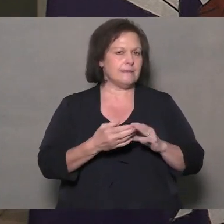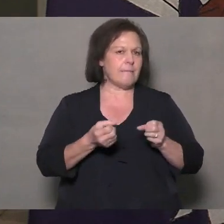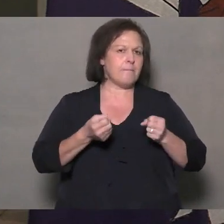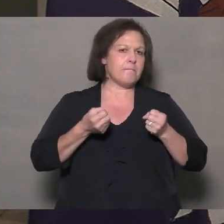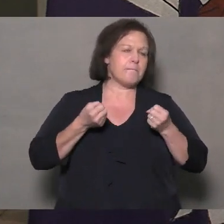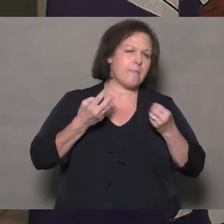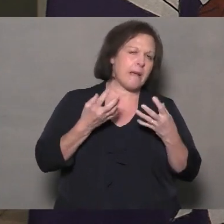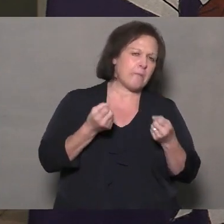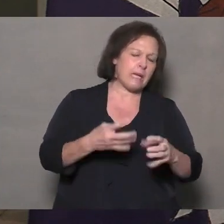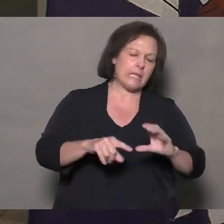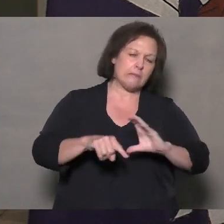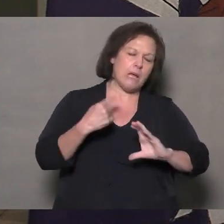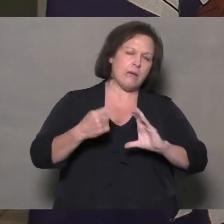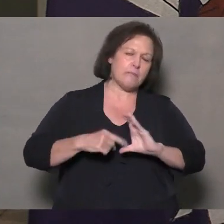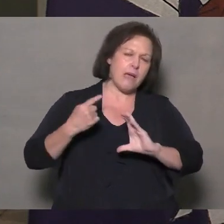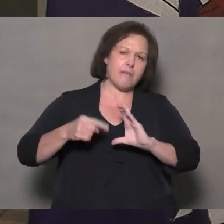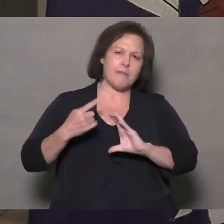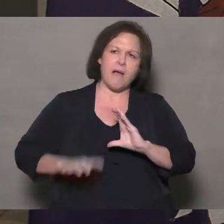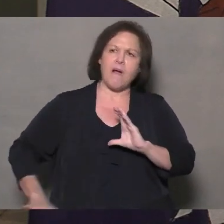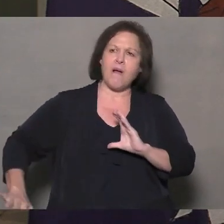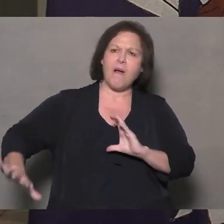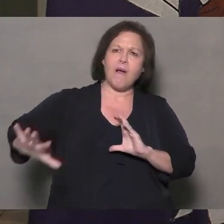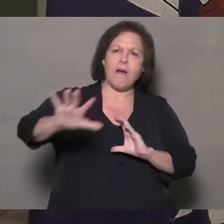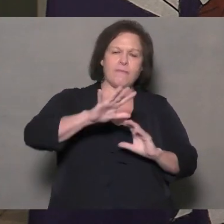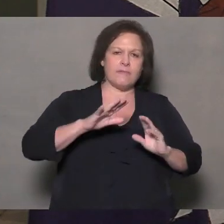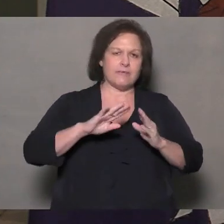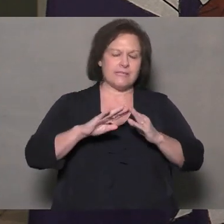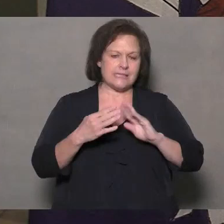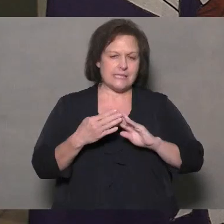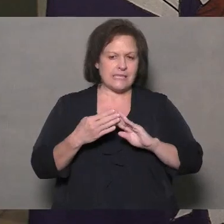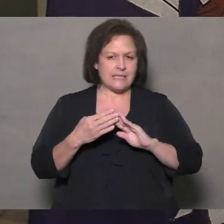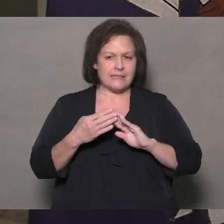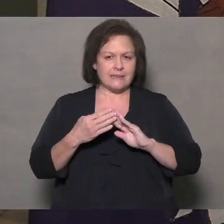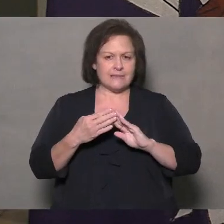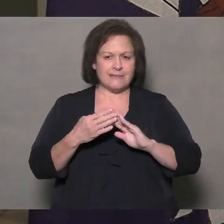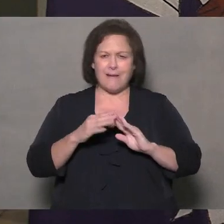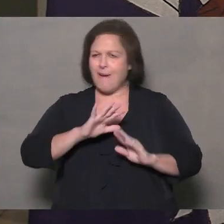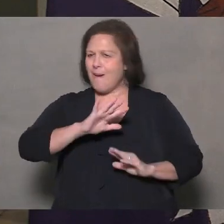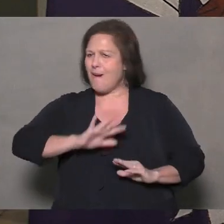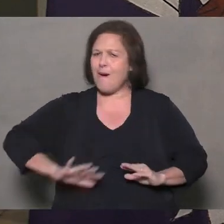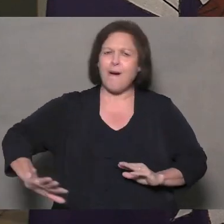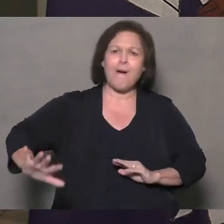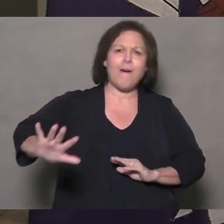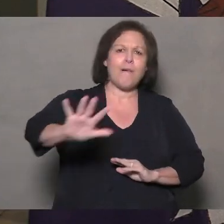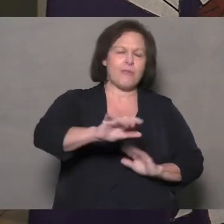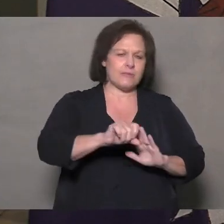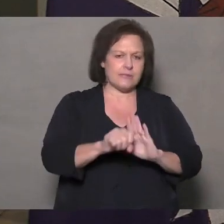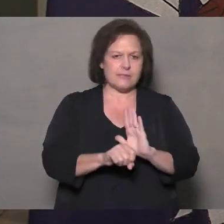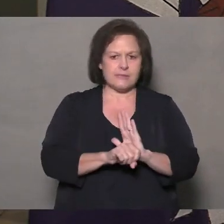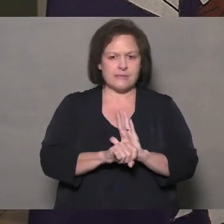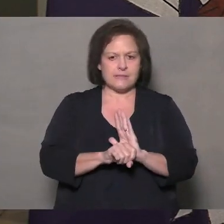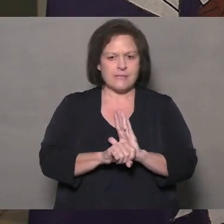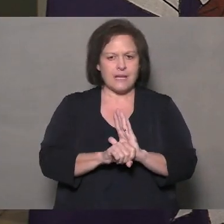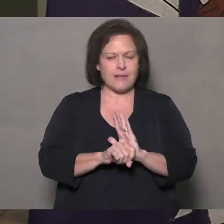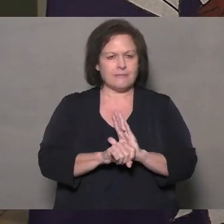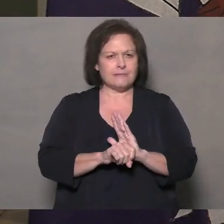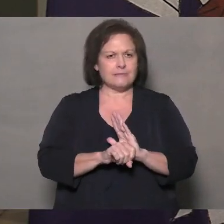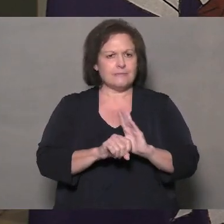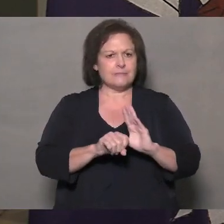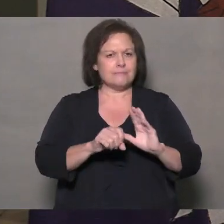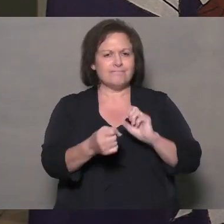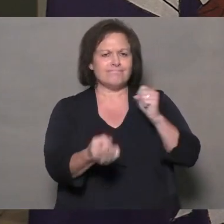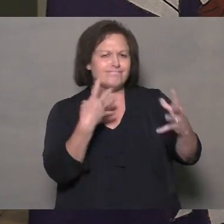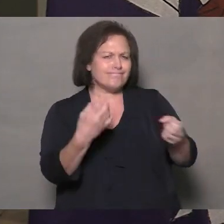emails from all around the city and all around the state, the cards,